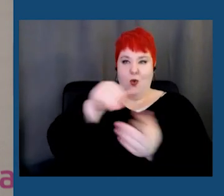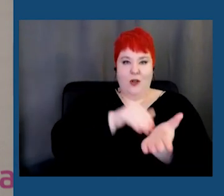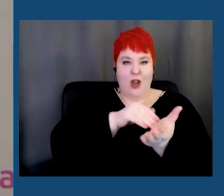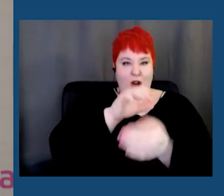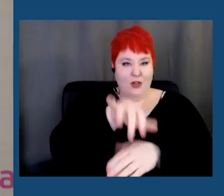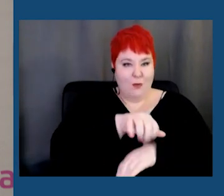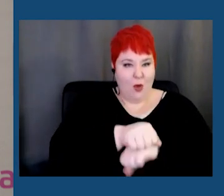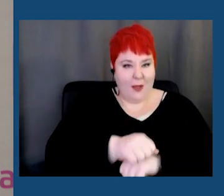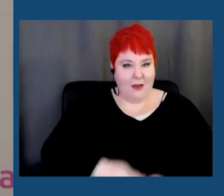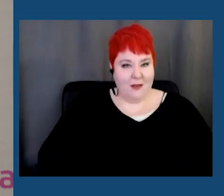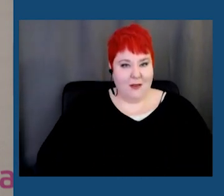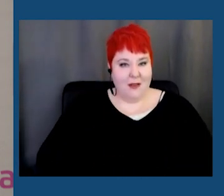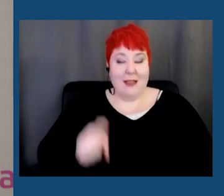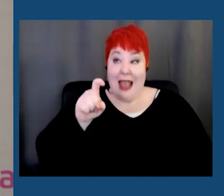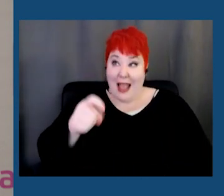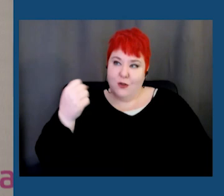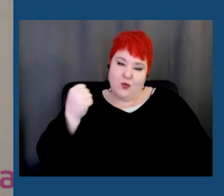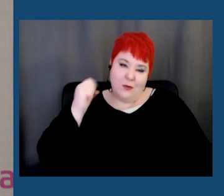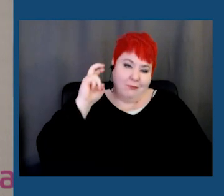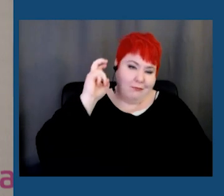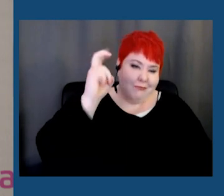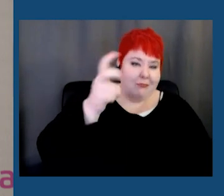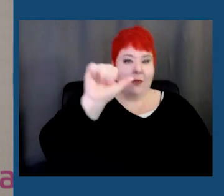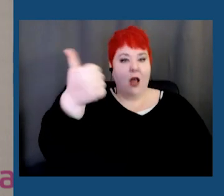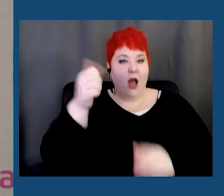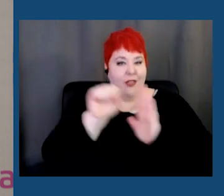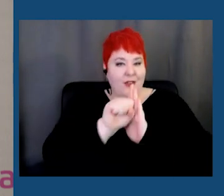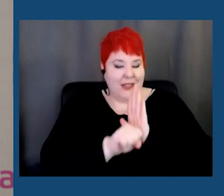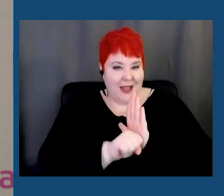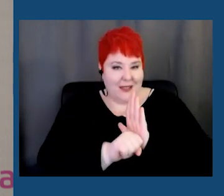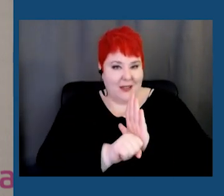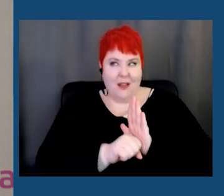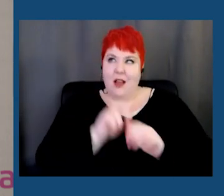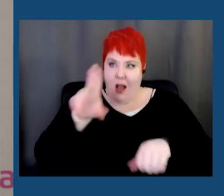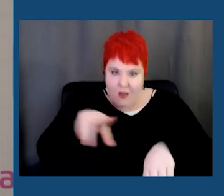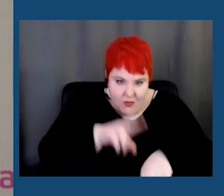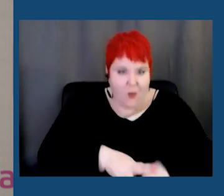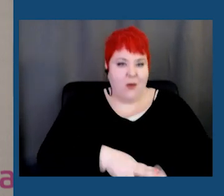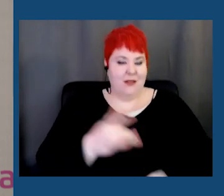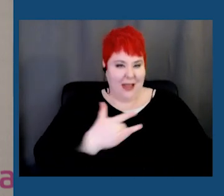another state to receive. Of course, they feel like they need to be sorry.